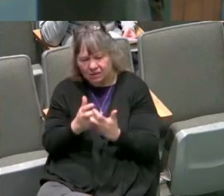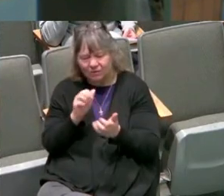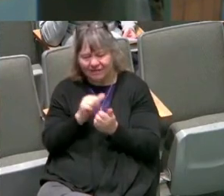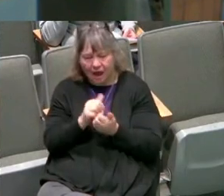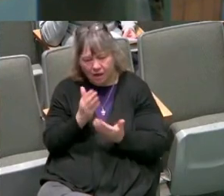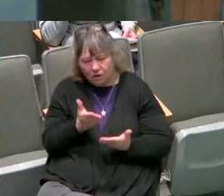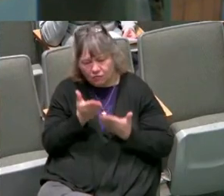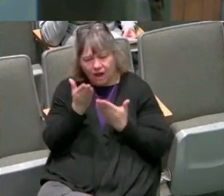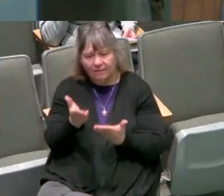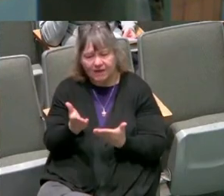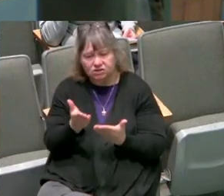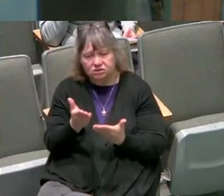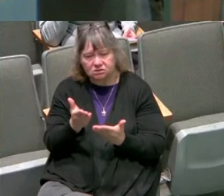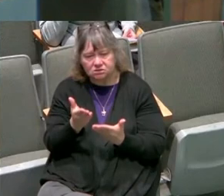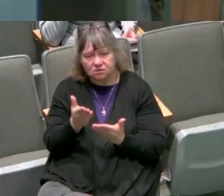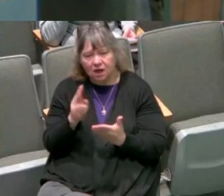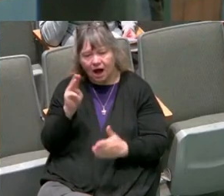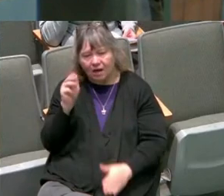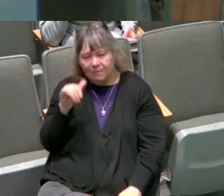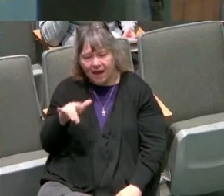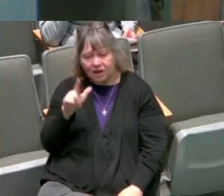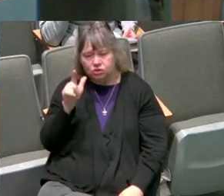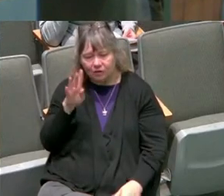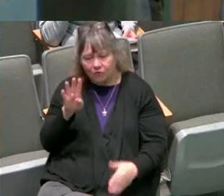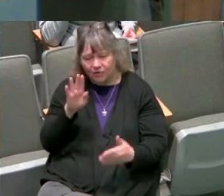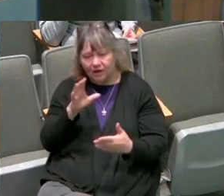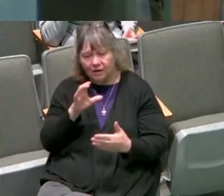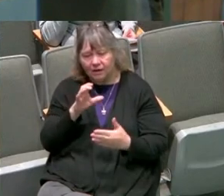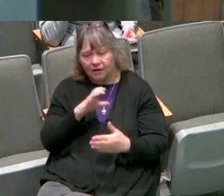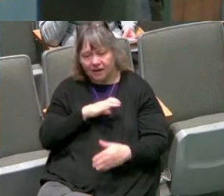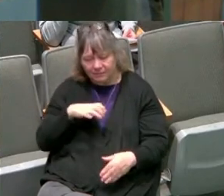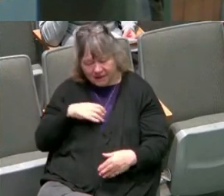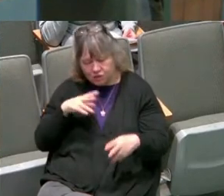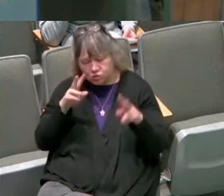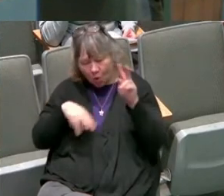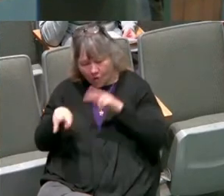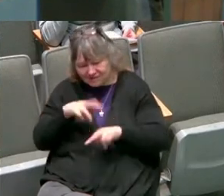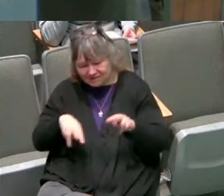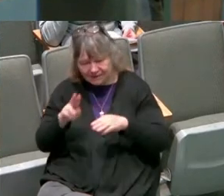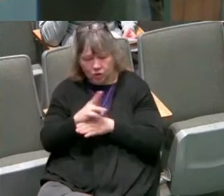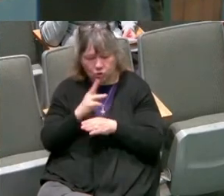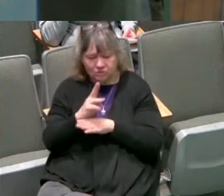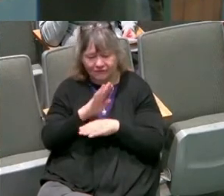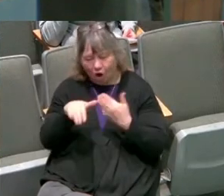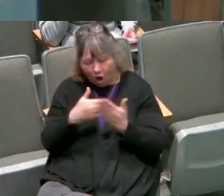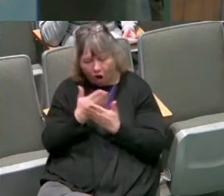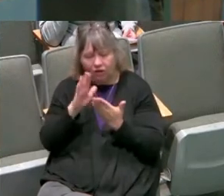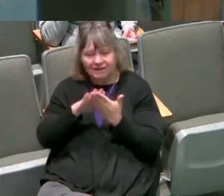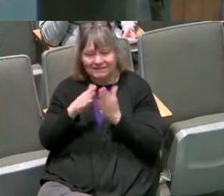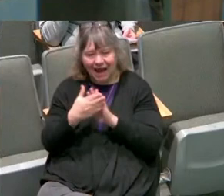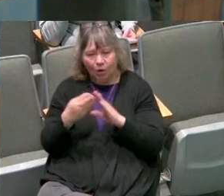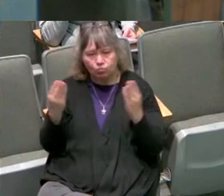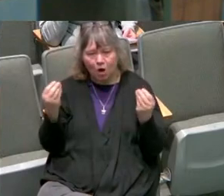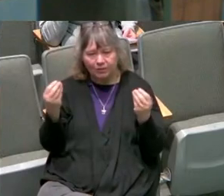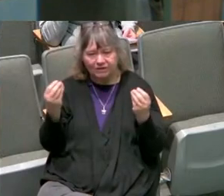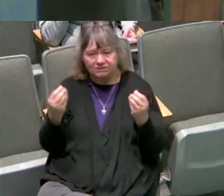recommendation on the May 24th committee to oversee the use of all Tom properties